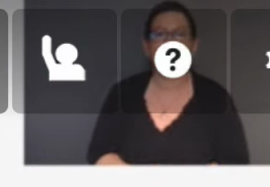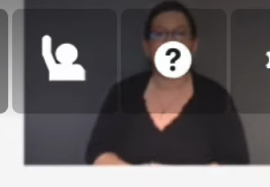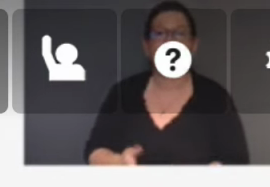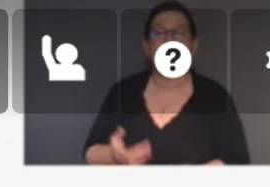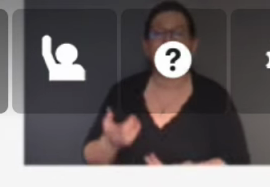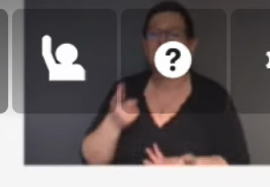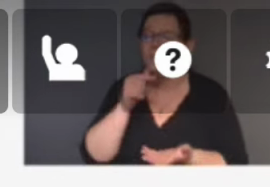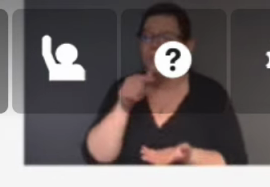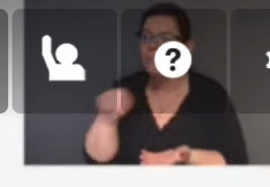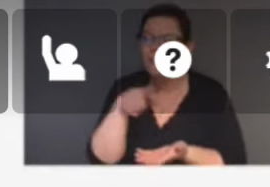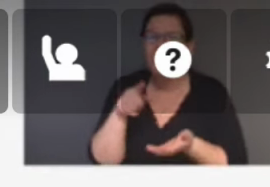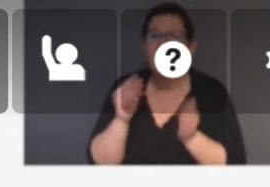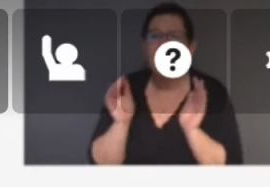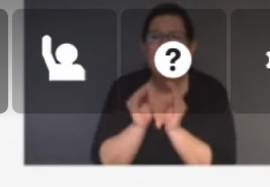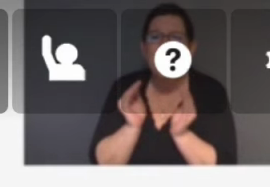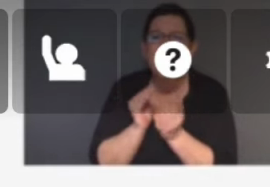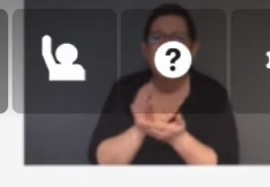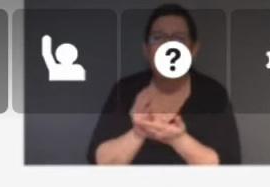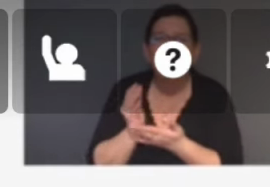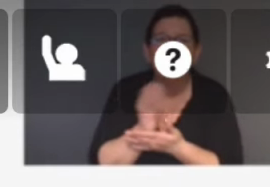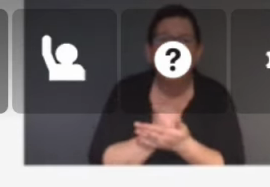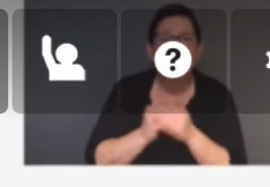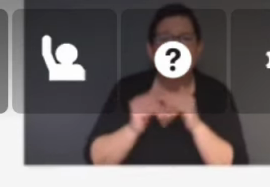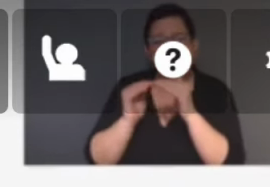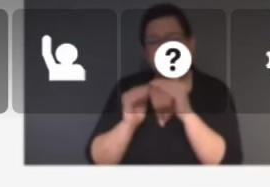than $45,000 for a couple.